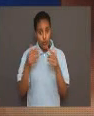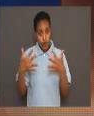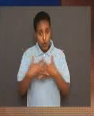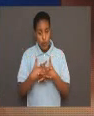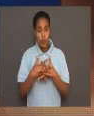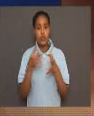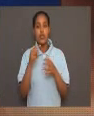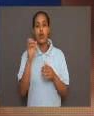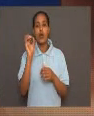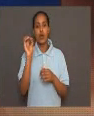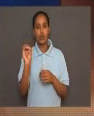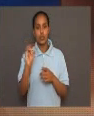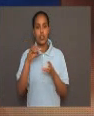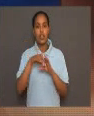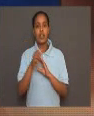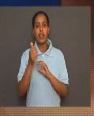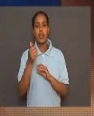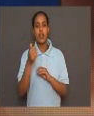the oxygen in air.